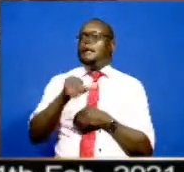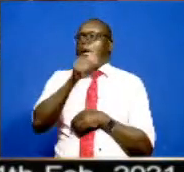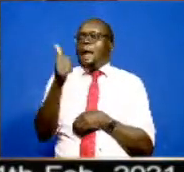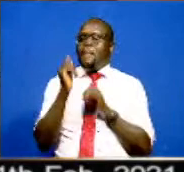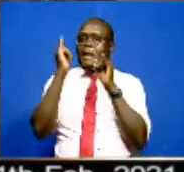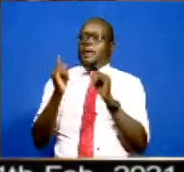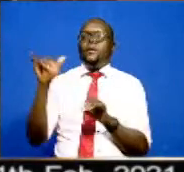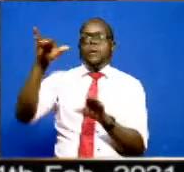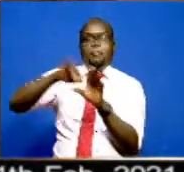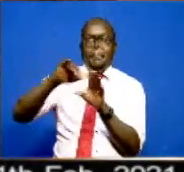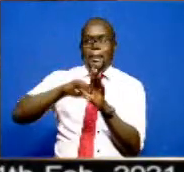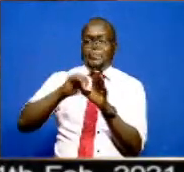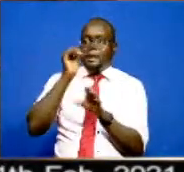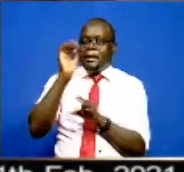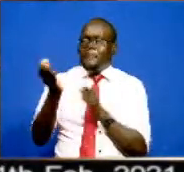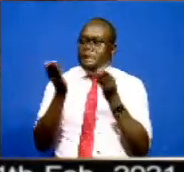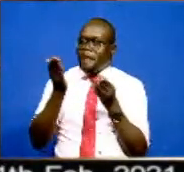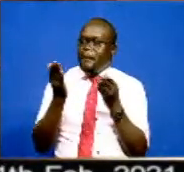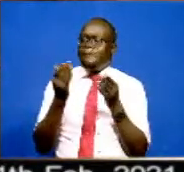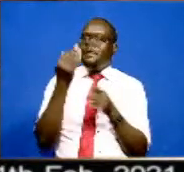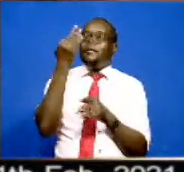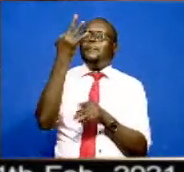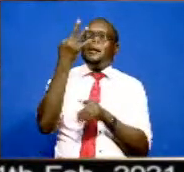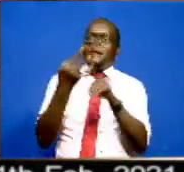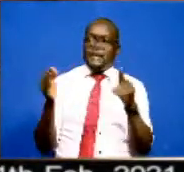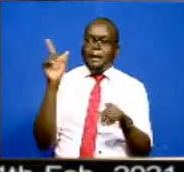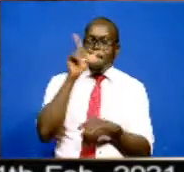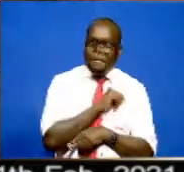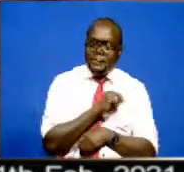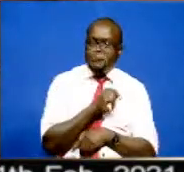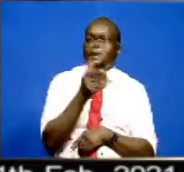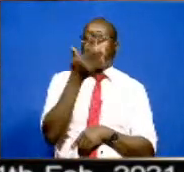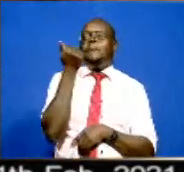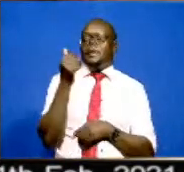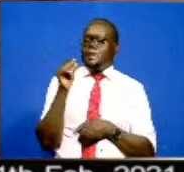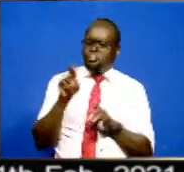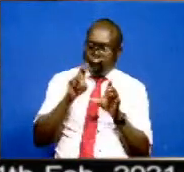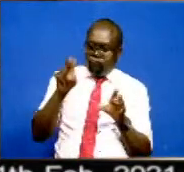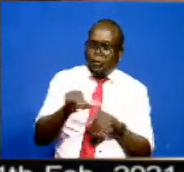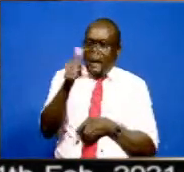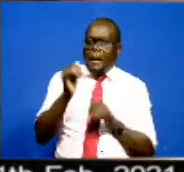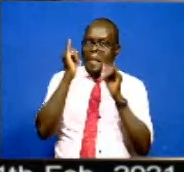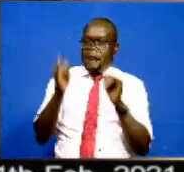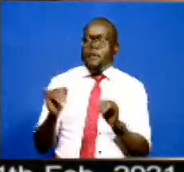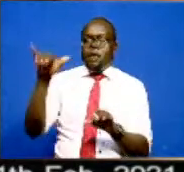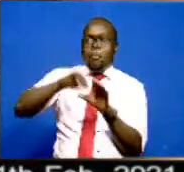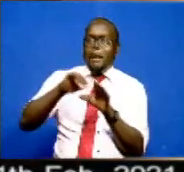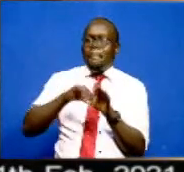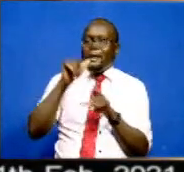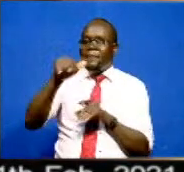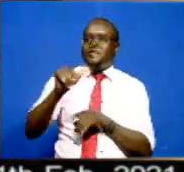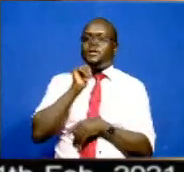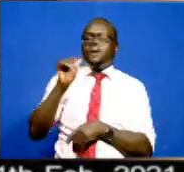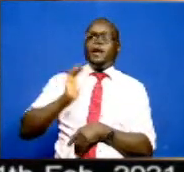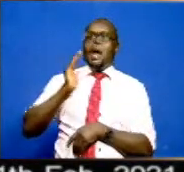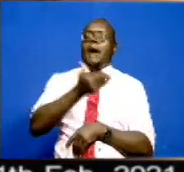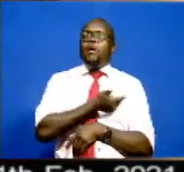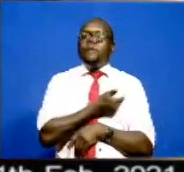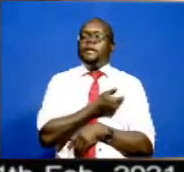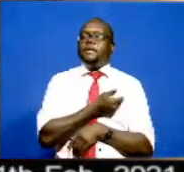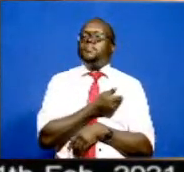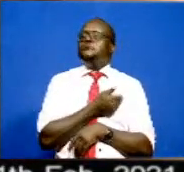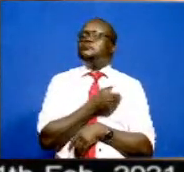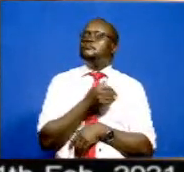members. If you have served a 3-year term in that committee, please give way to another member. Please. This is not a committee that was formed for you, Mr.